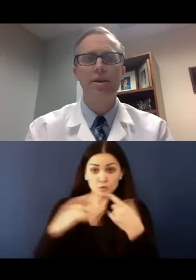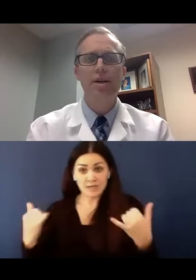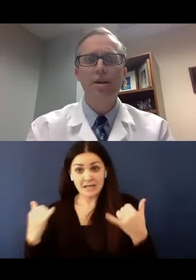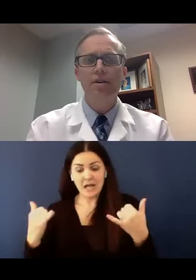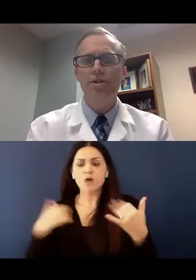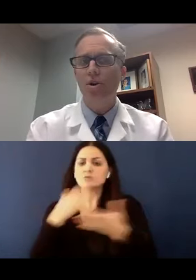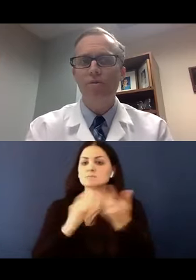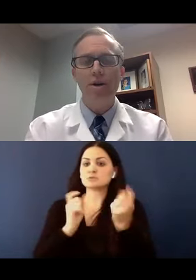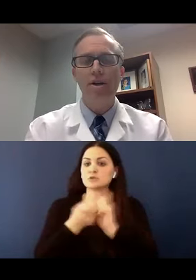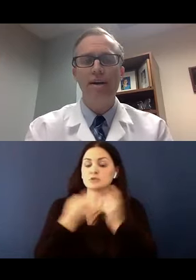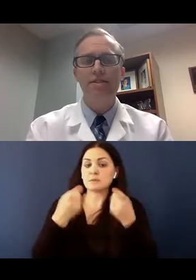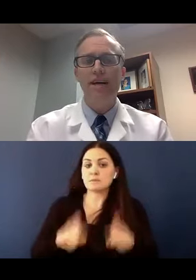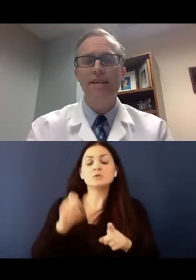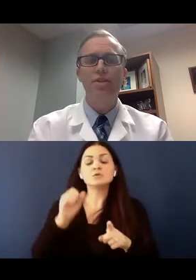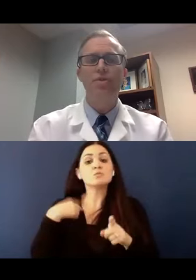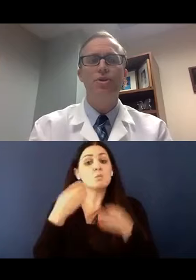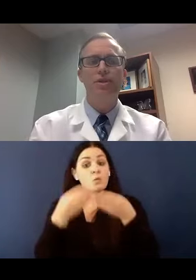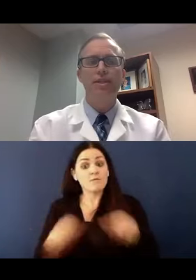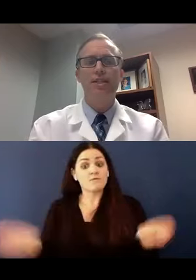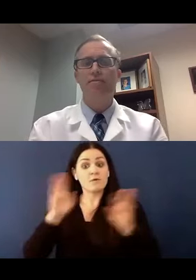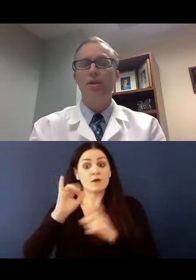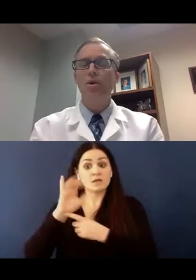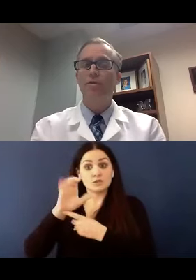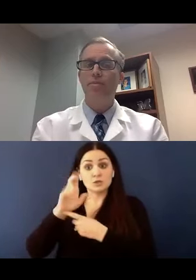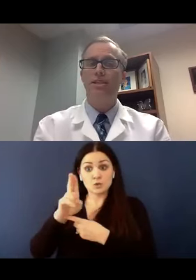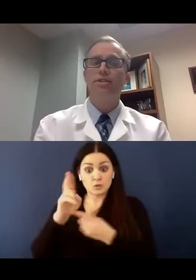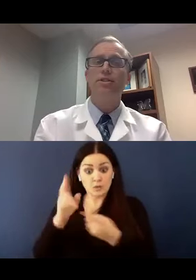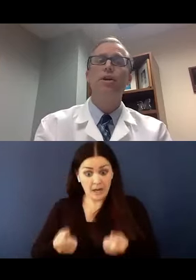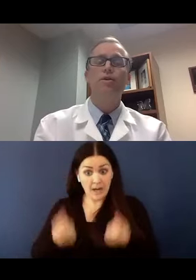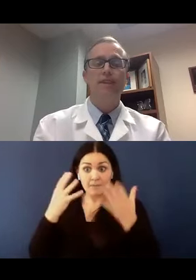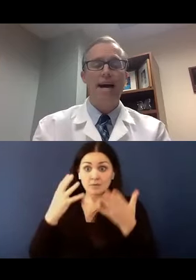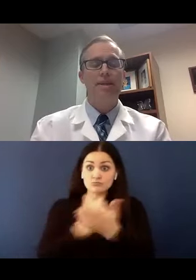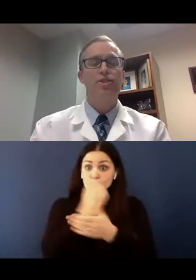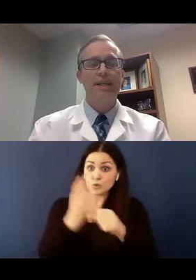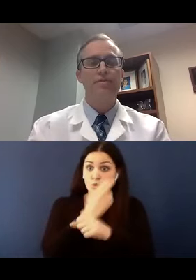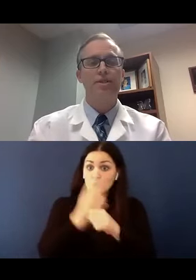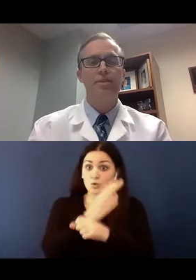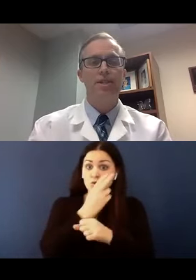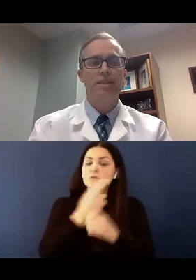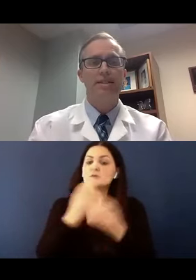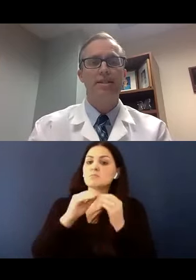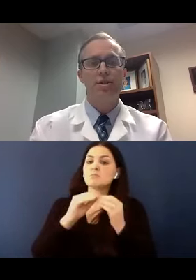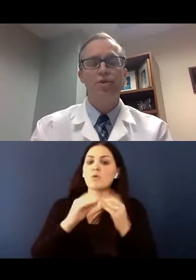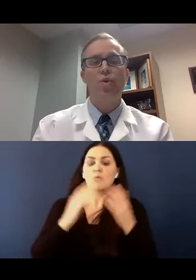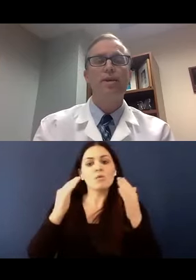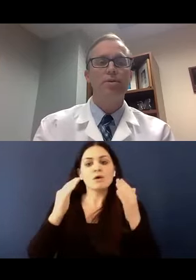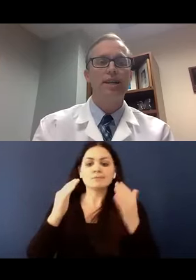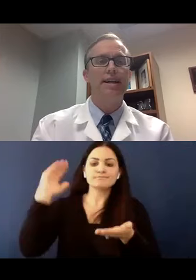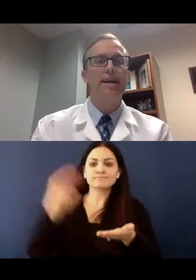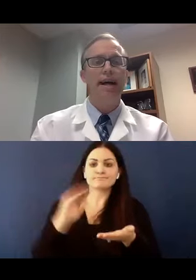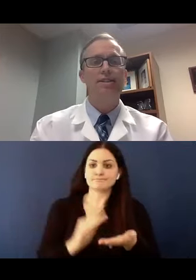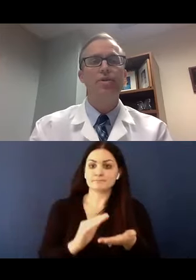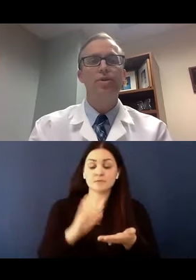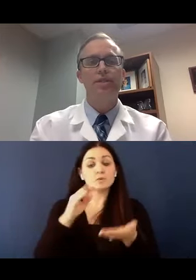points. First, overall levels of ICU utilization have been lower for patients who've not been transferred to Michigan Medicine. So